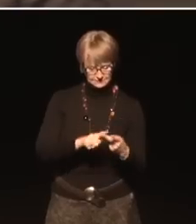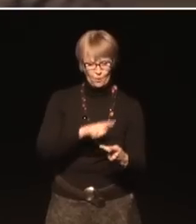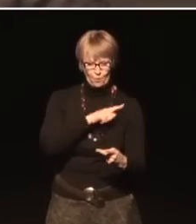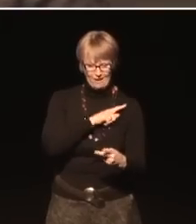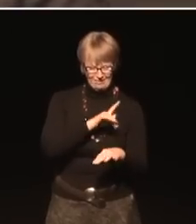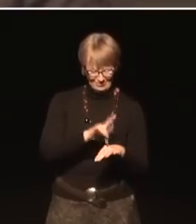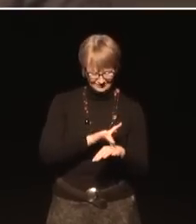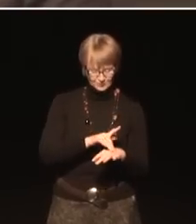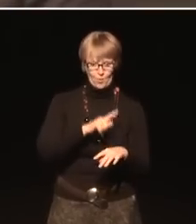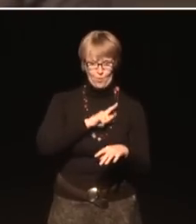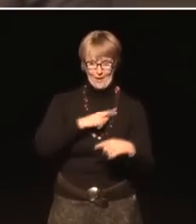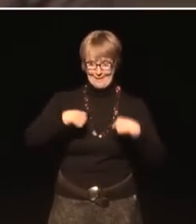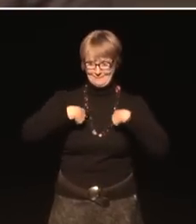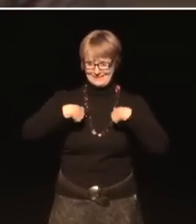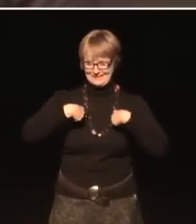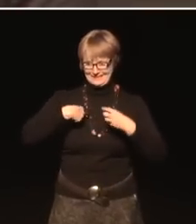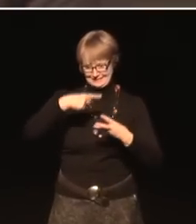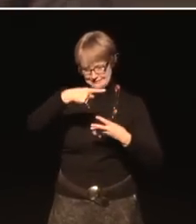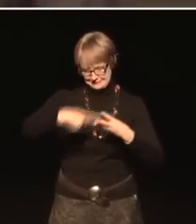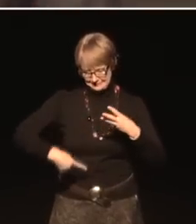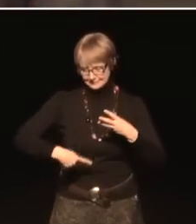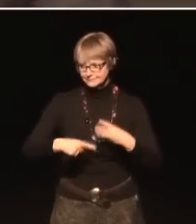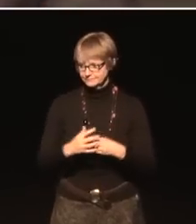me? And to answer them in order,